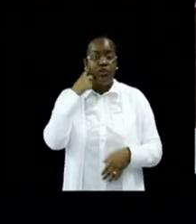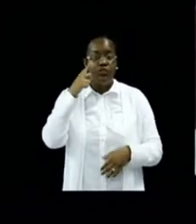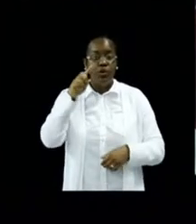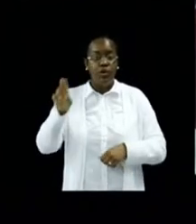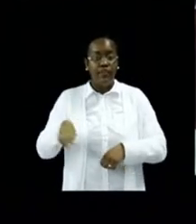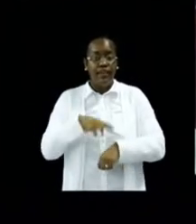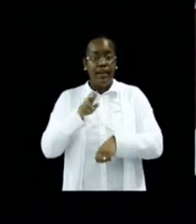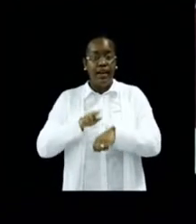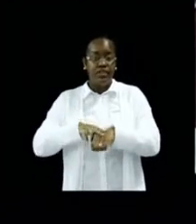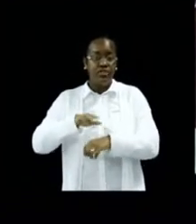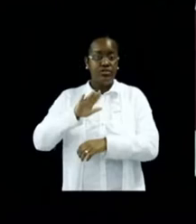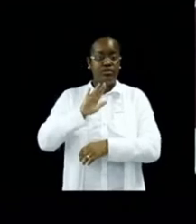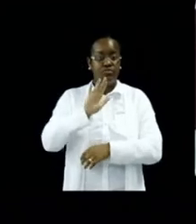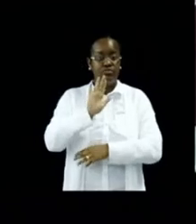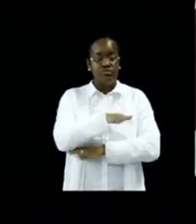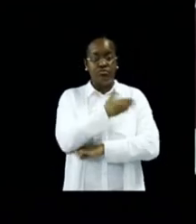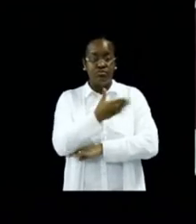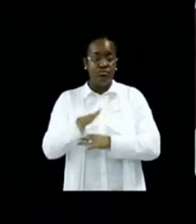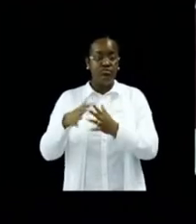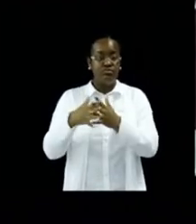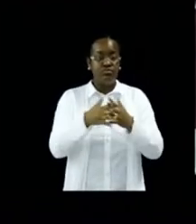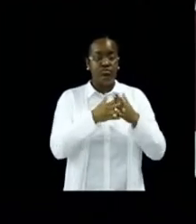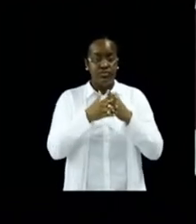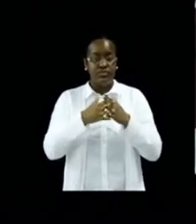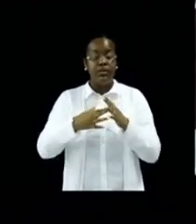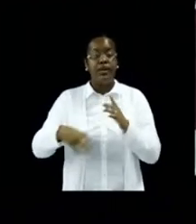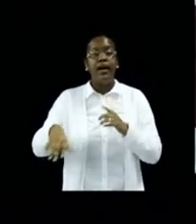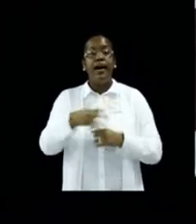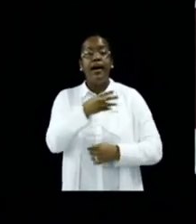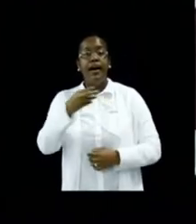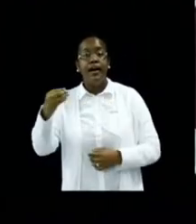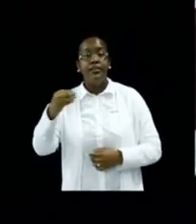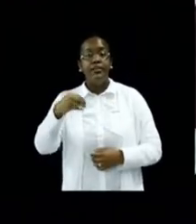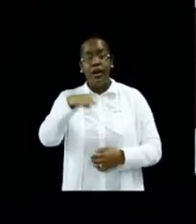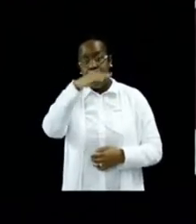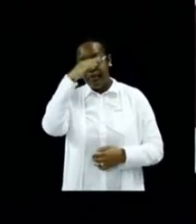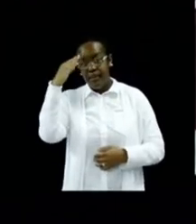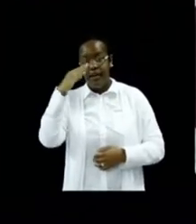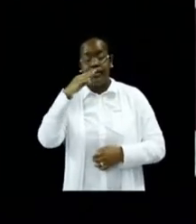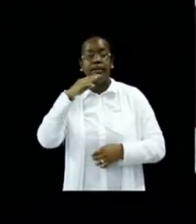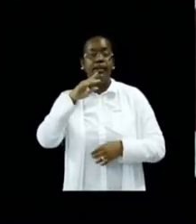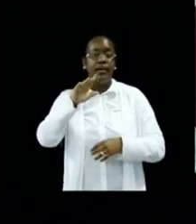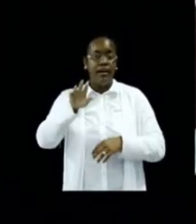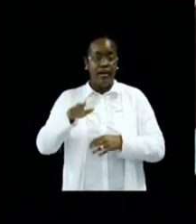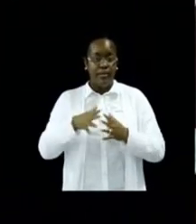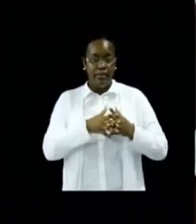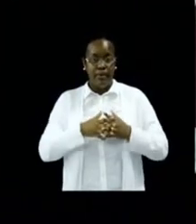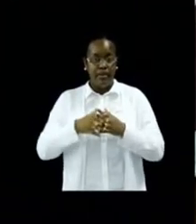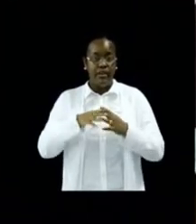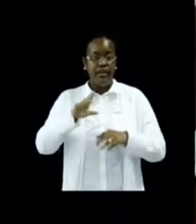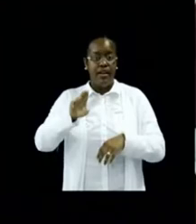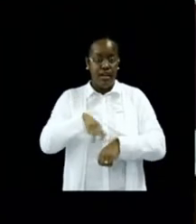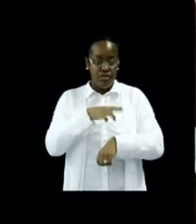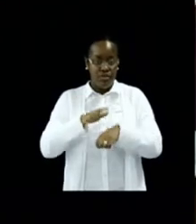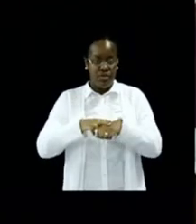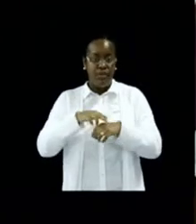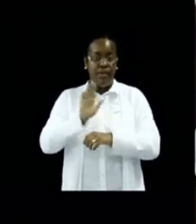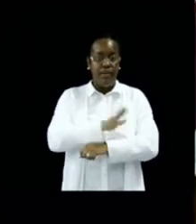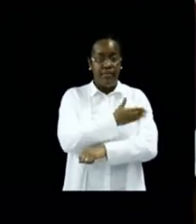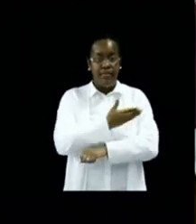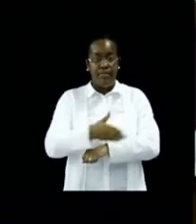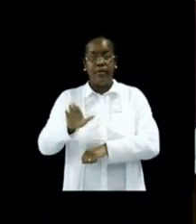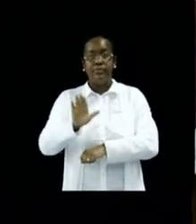anthem and the Black American National Anthem, recorded and performed by the University Concert